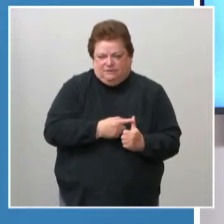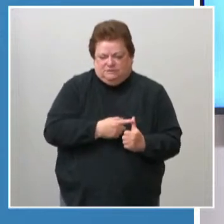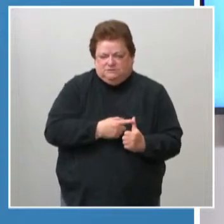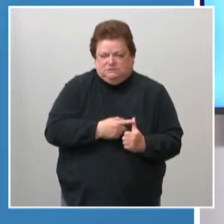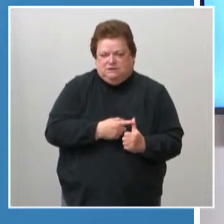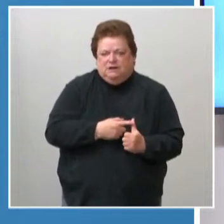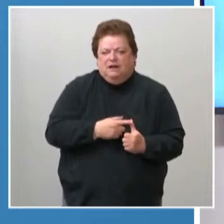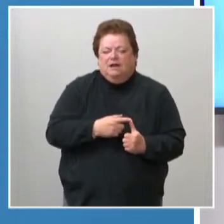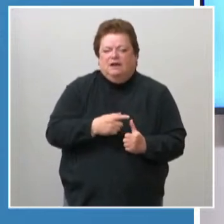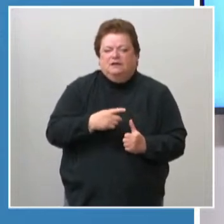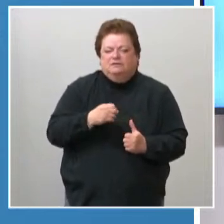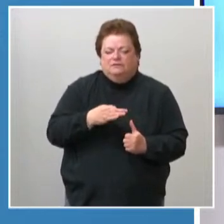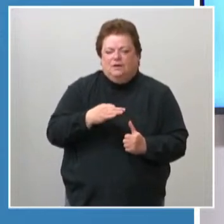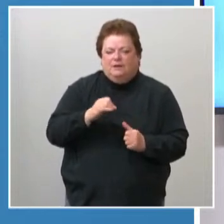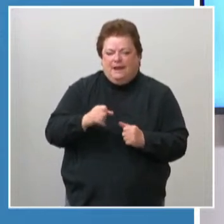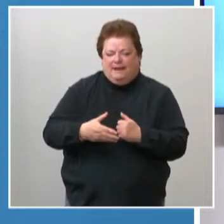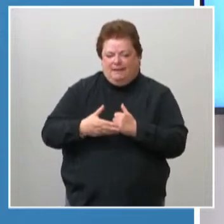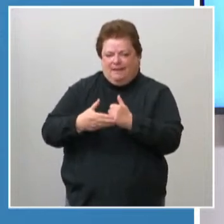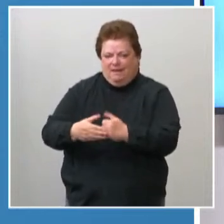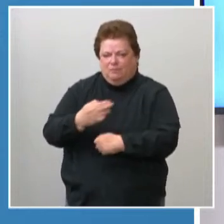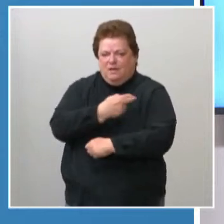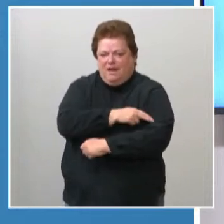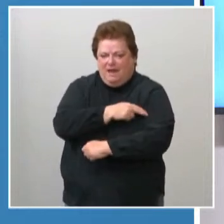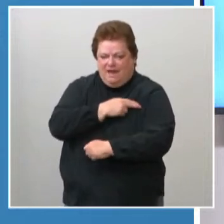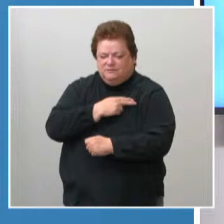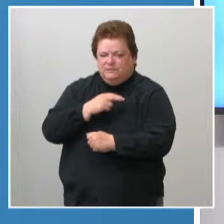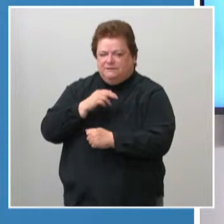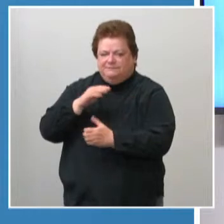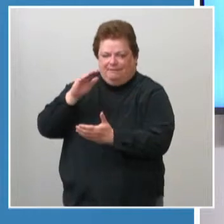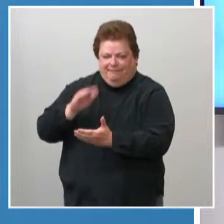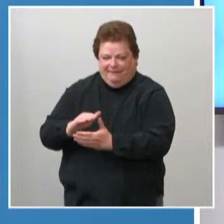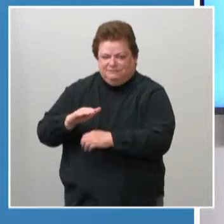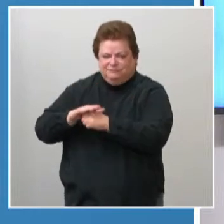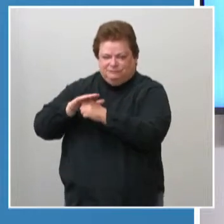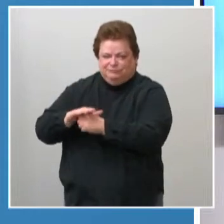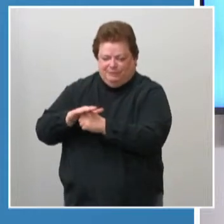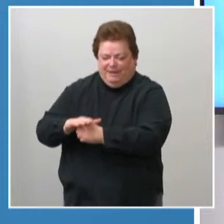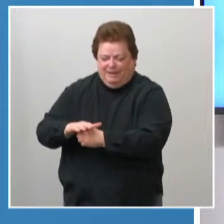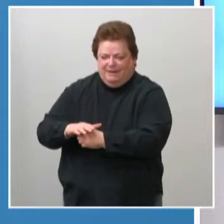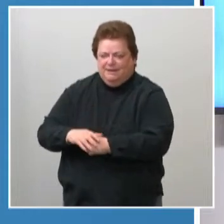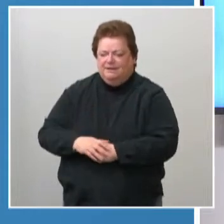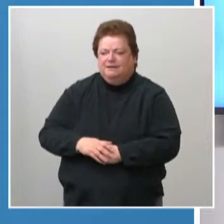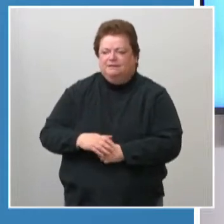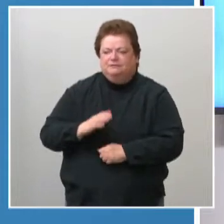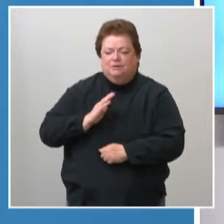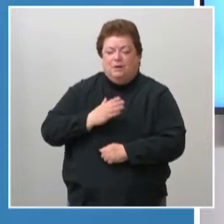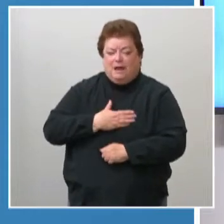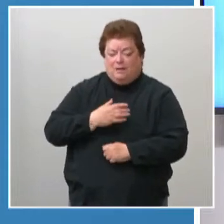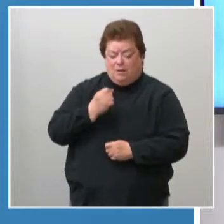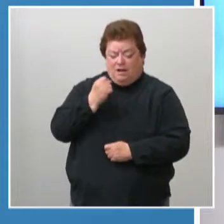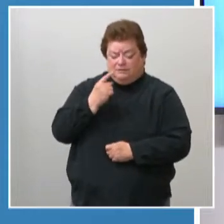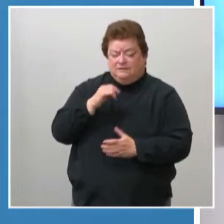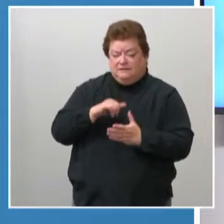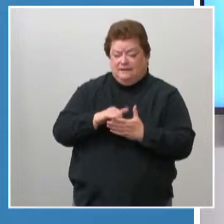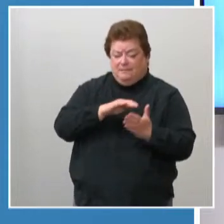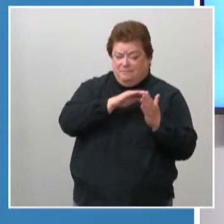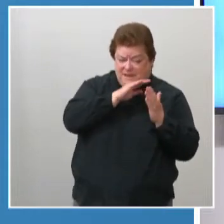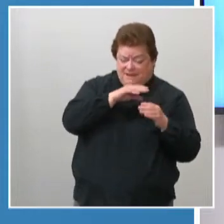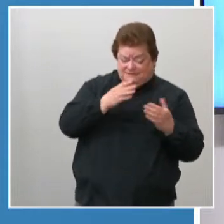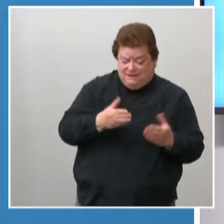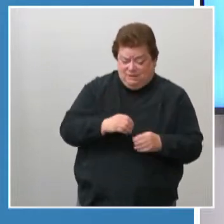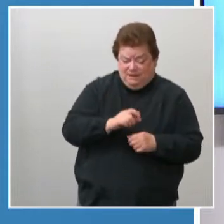that strain on our hospitals here in Lincoln. So it's our understanding that those beds in Lincoln will be